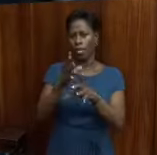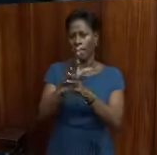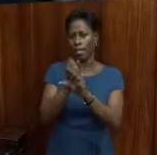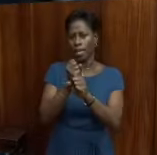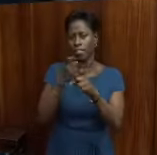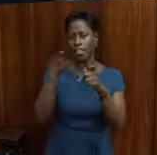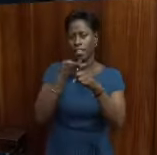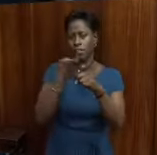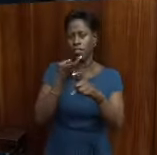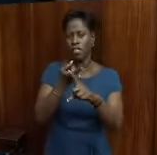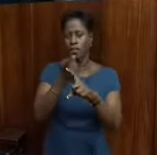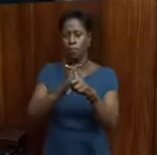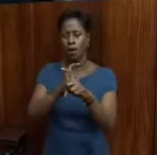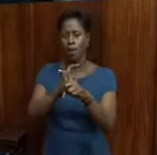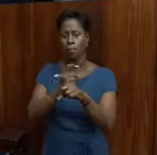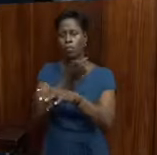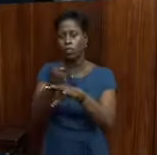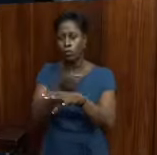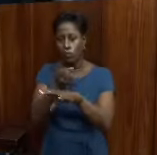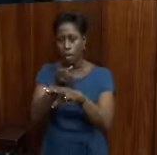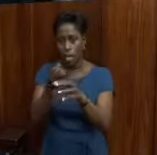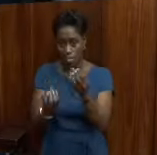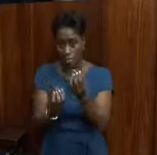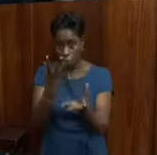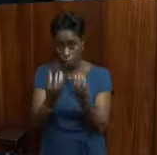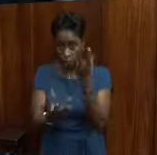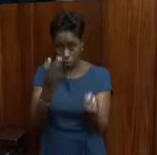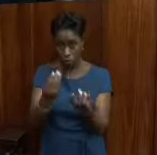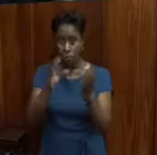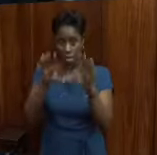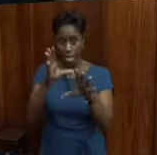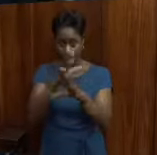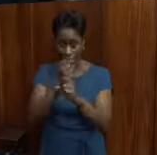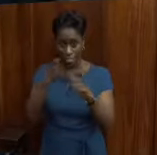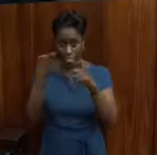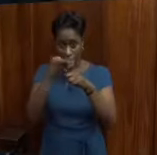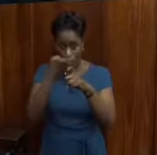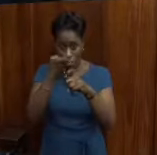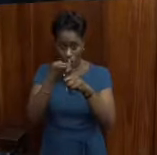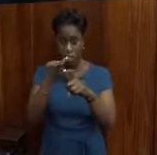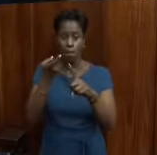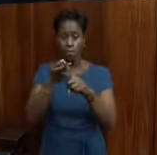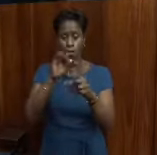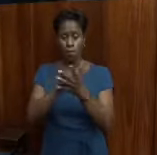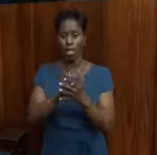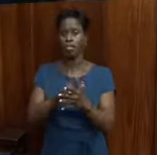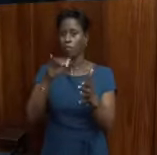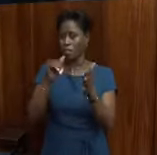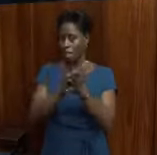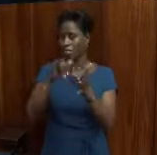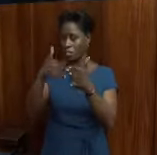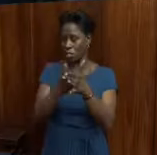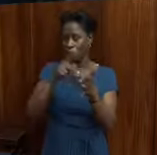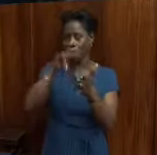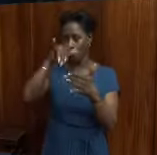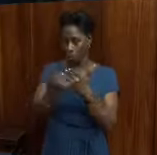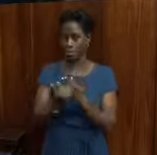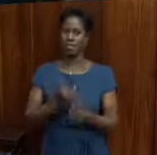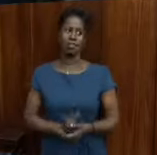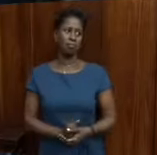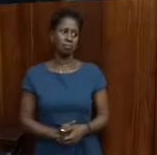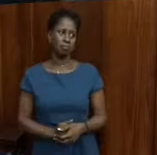Plaine, Fonds-Saint-Jacques, Souffre, and Mont-Lisa in Saltibos. The objective of the project is to assess and